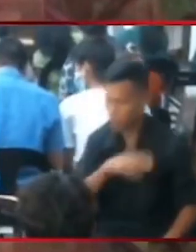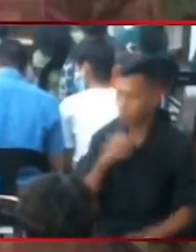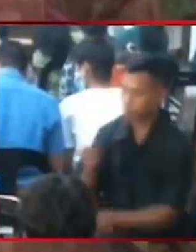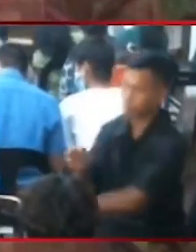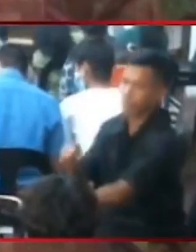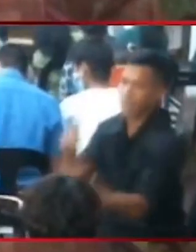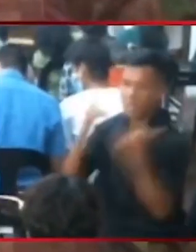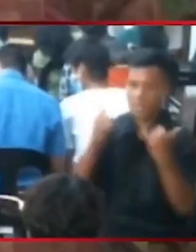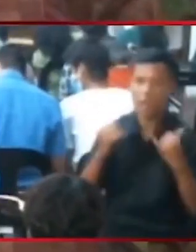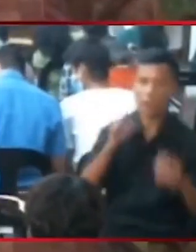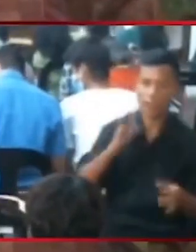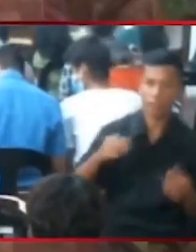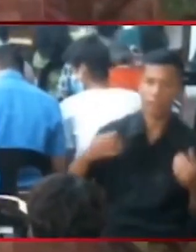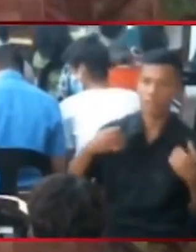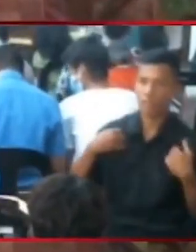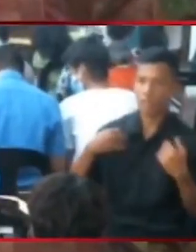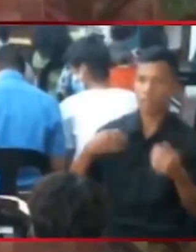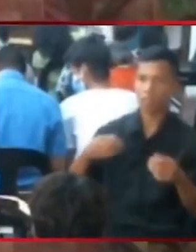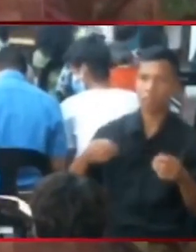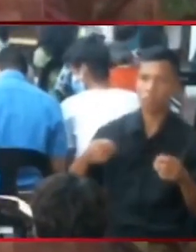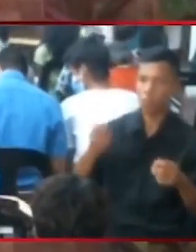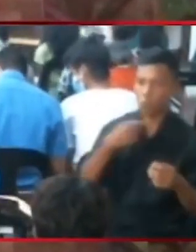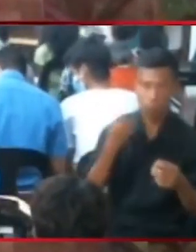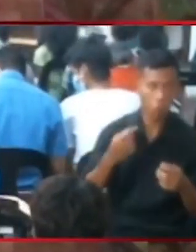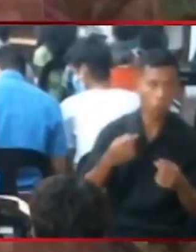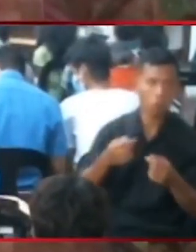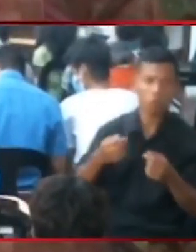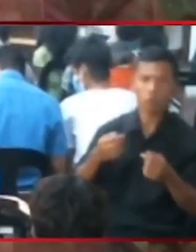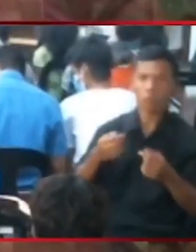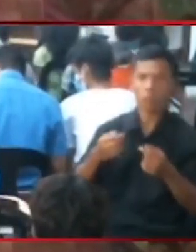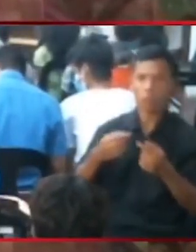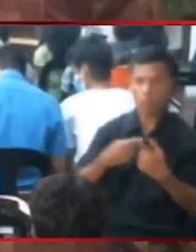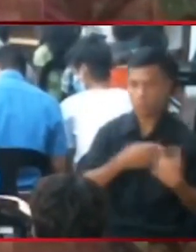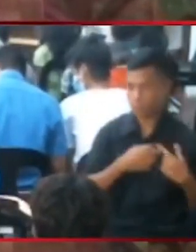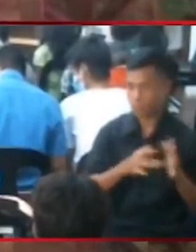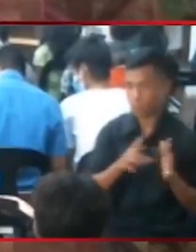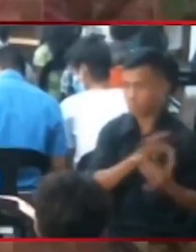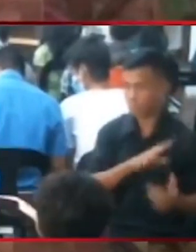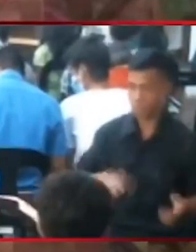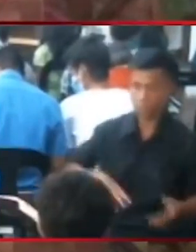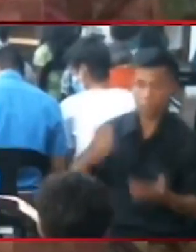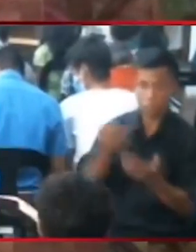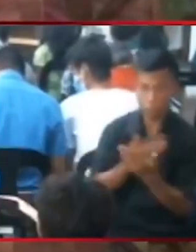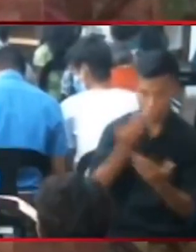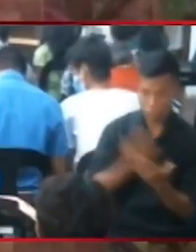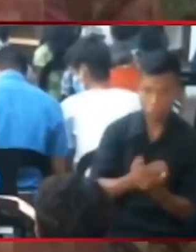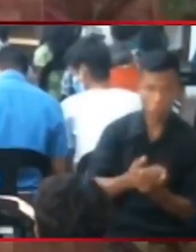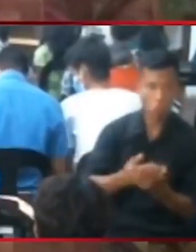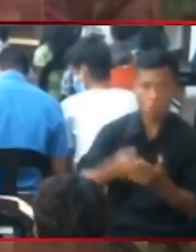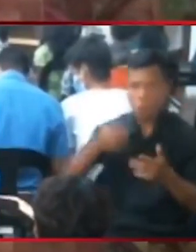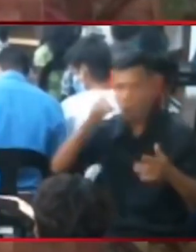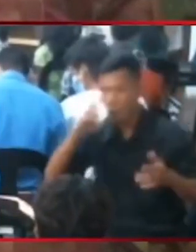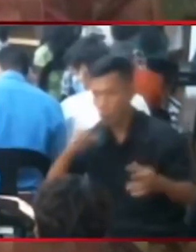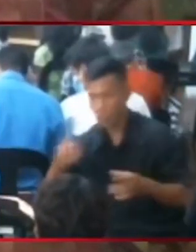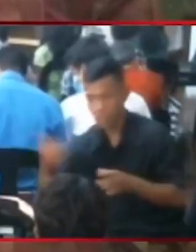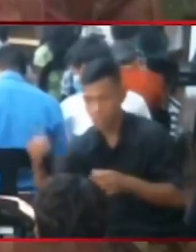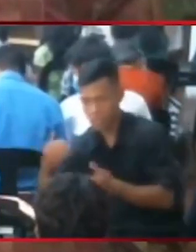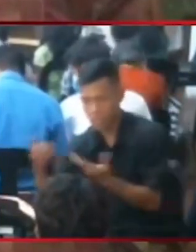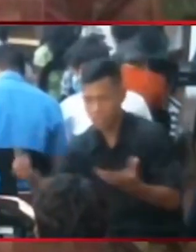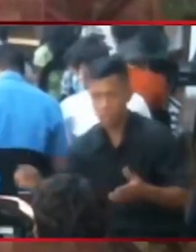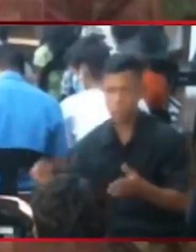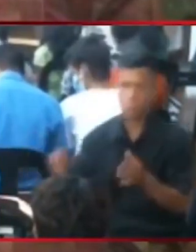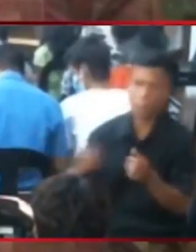Therefore, if any man be in Christ, he is a new creature. Old things are passed away.